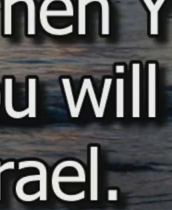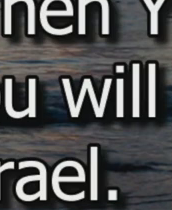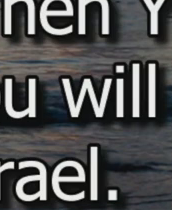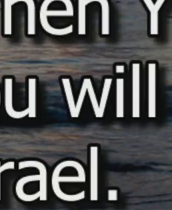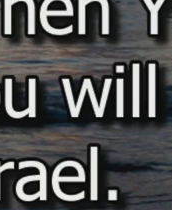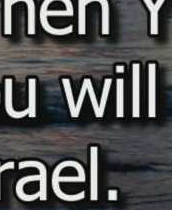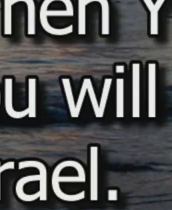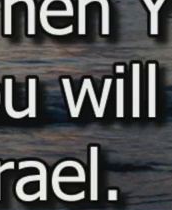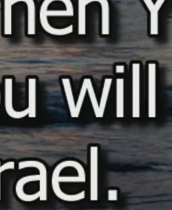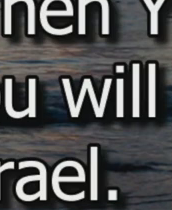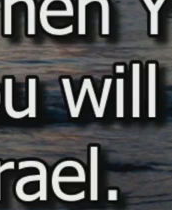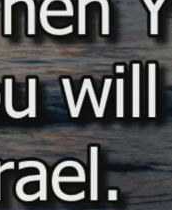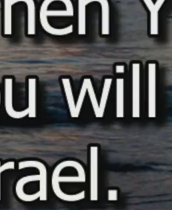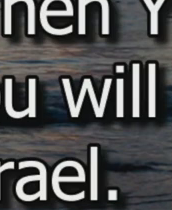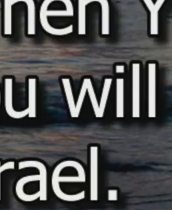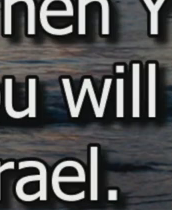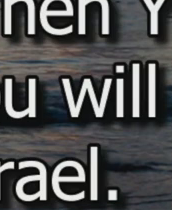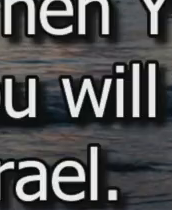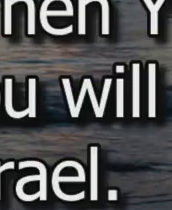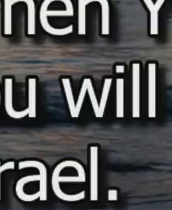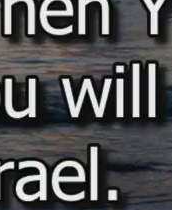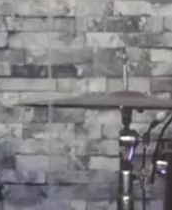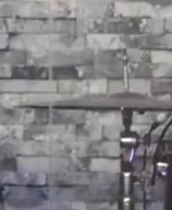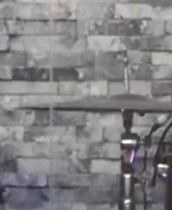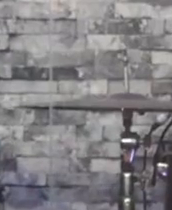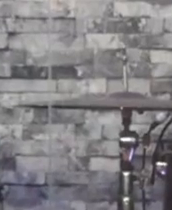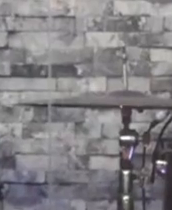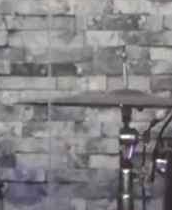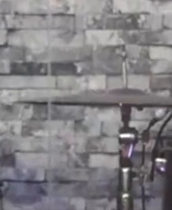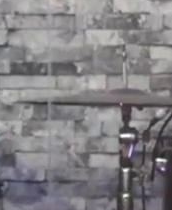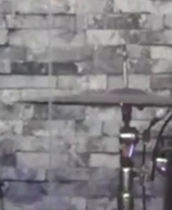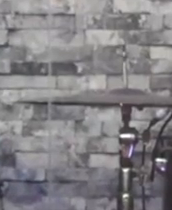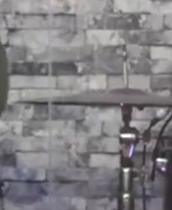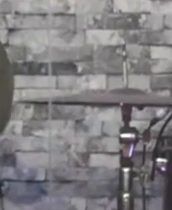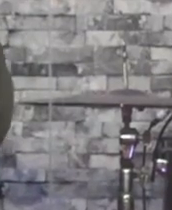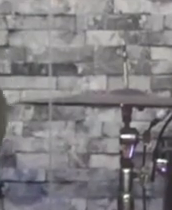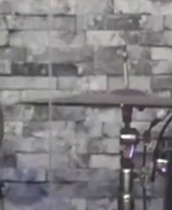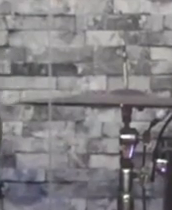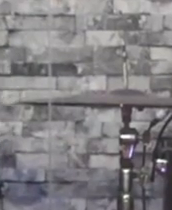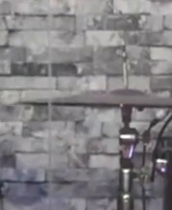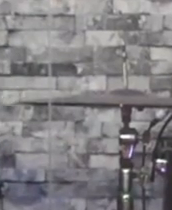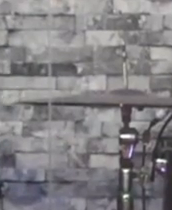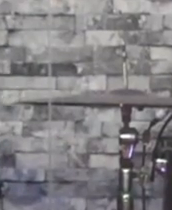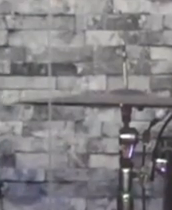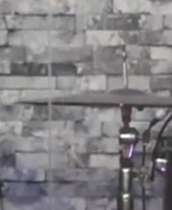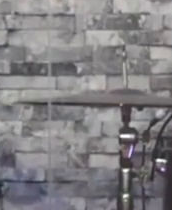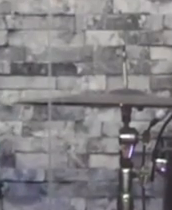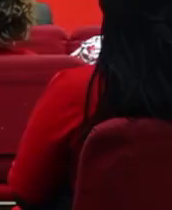morning, may that be our story. That the help, when the help of the Lord